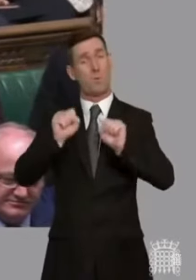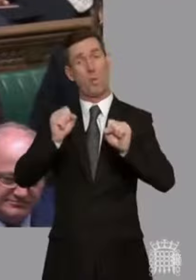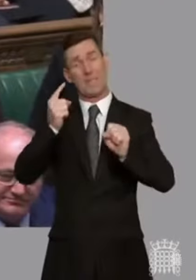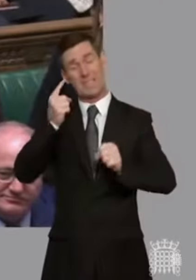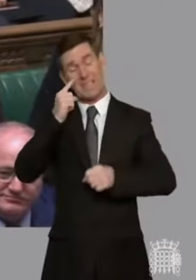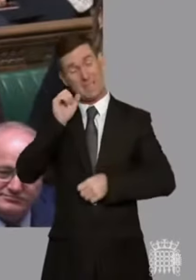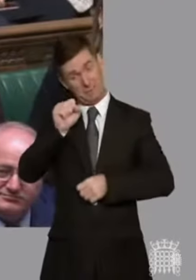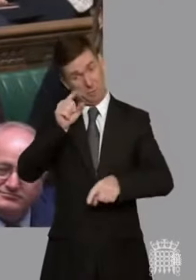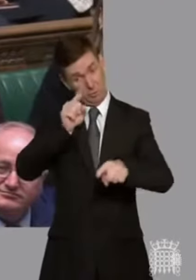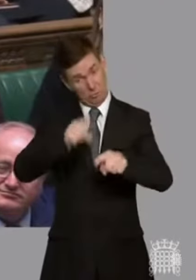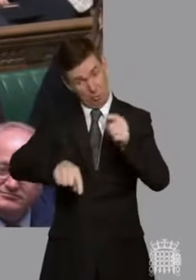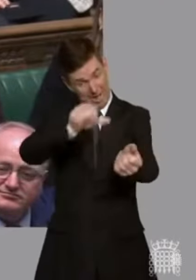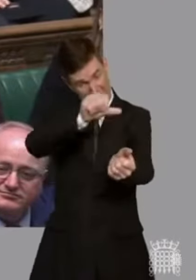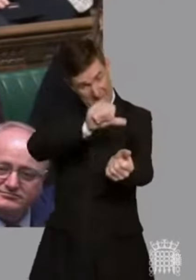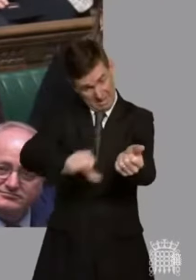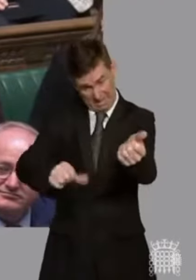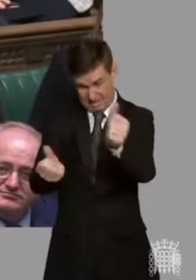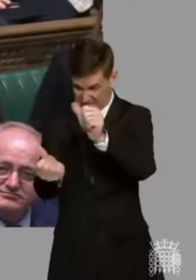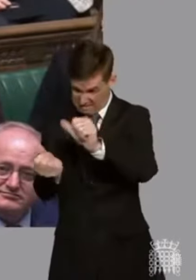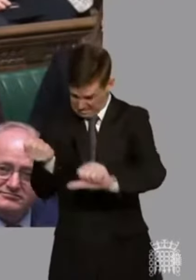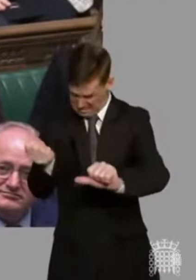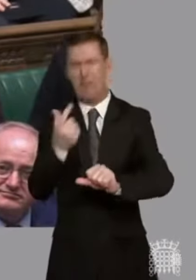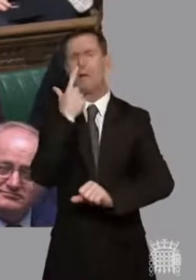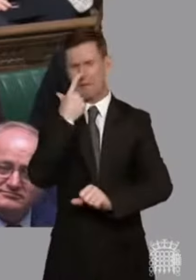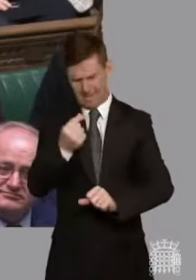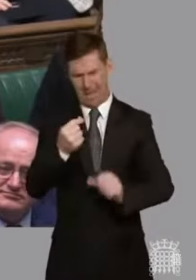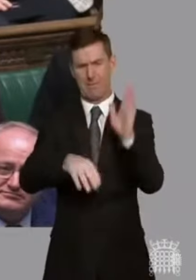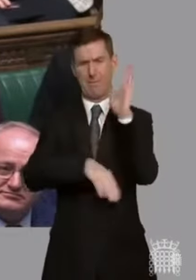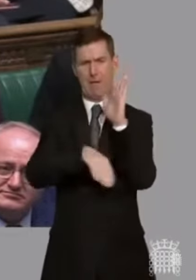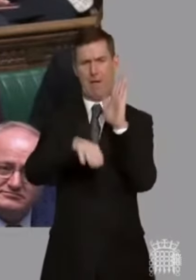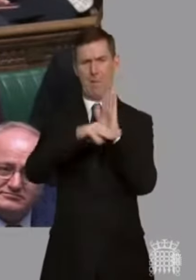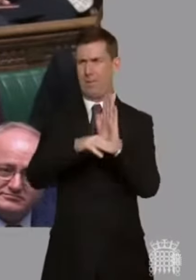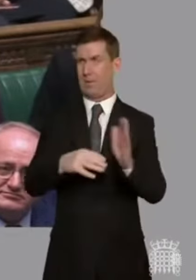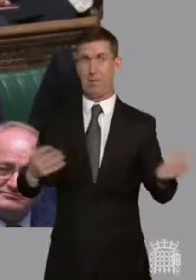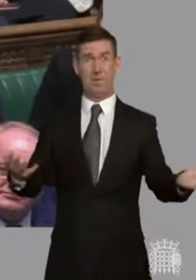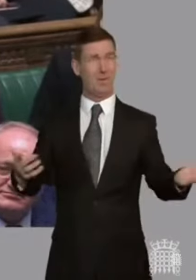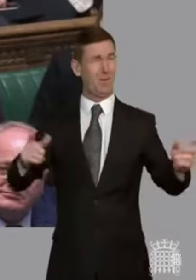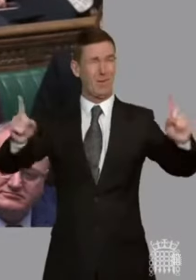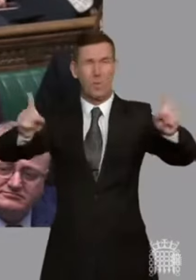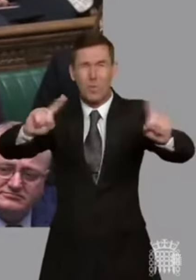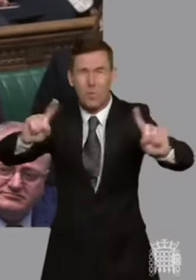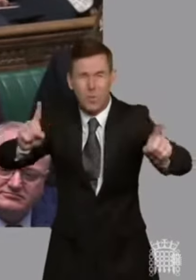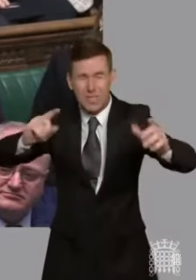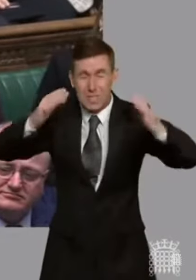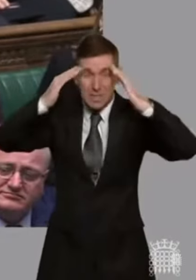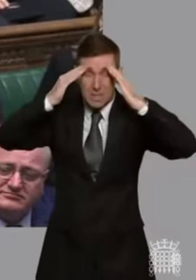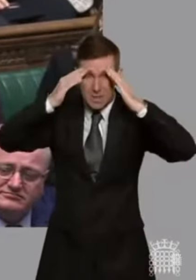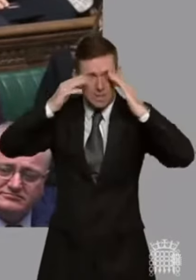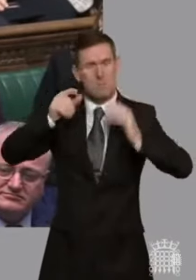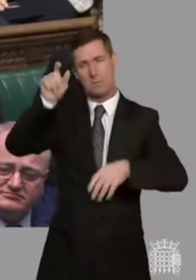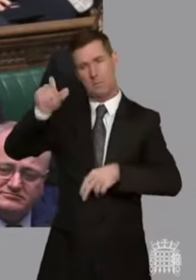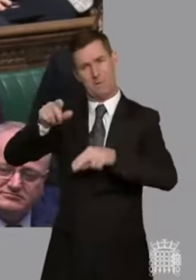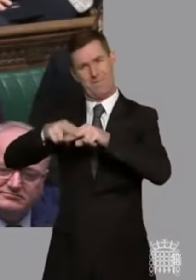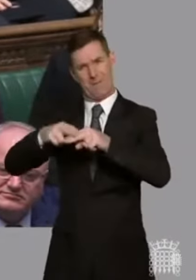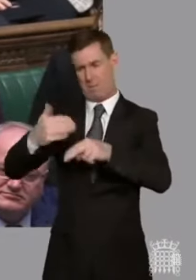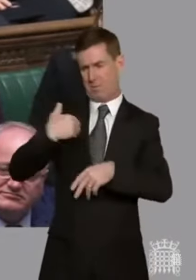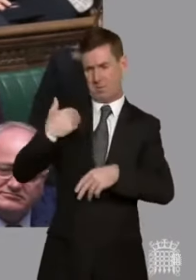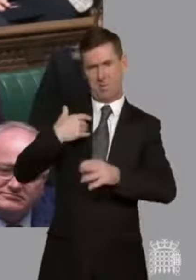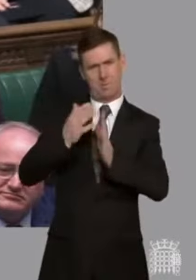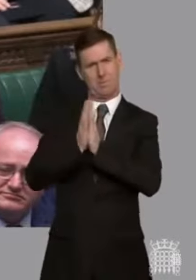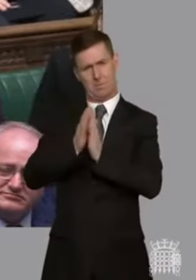me to raise this case today because he wants to ensure that no other child goes through the same experience as his daughter. Will the Prime Minister meet